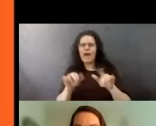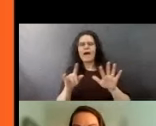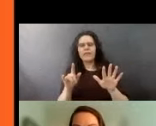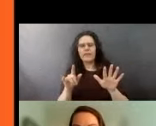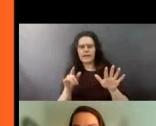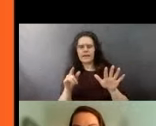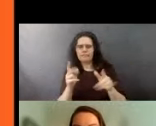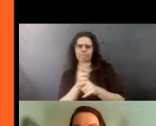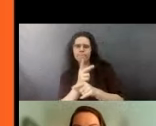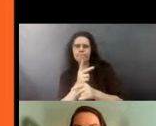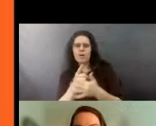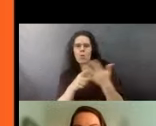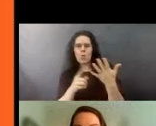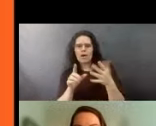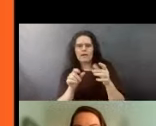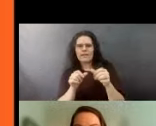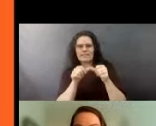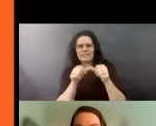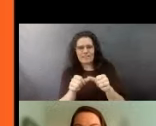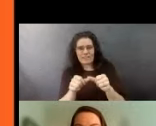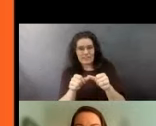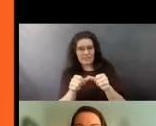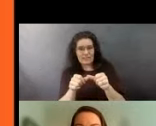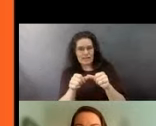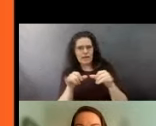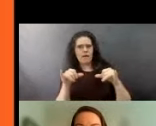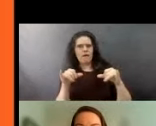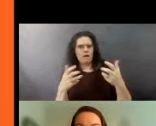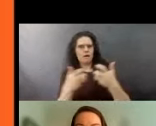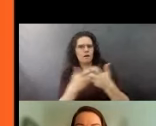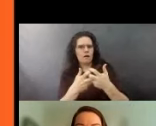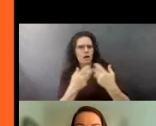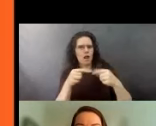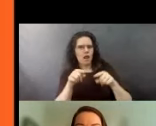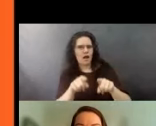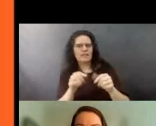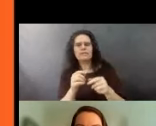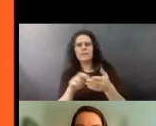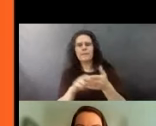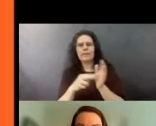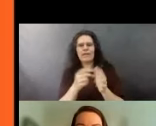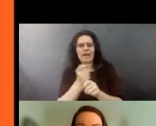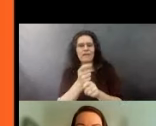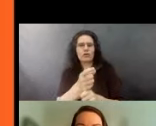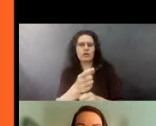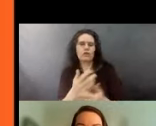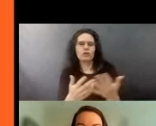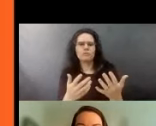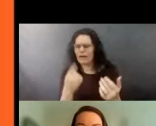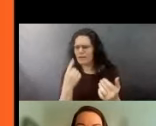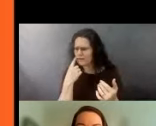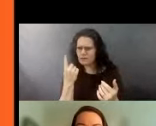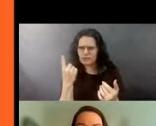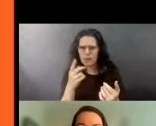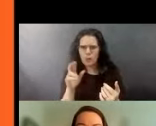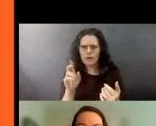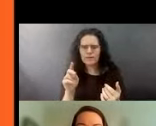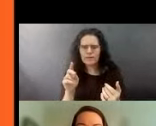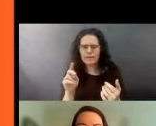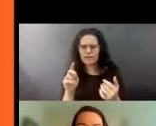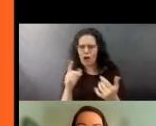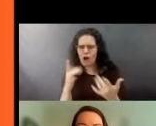what consistently aligns so that year by year, as someone I think posed in the